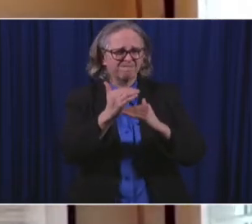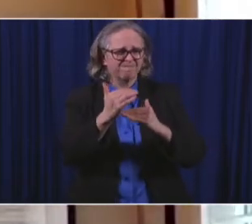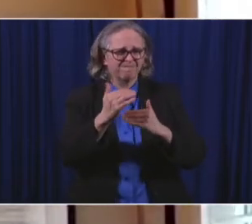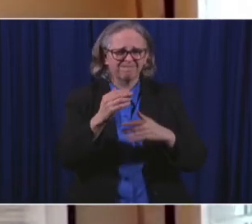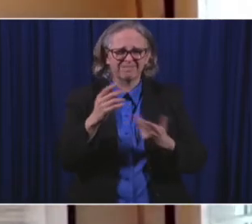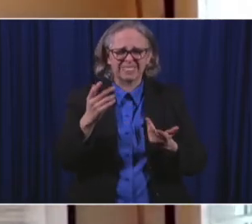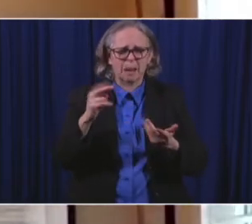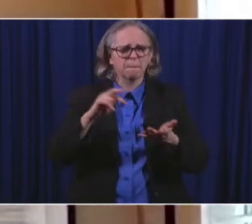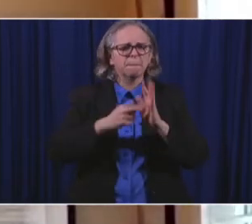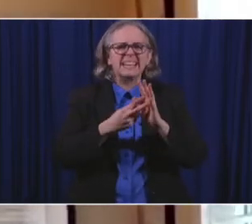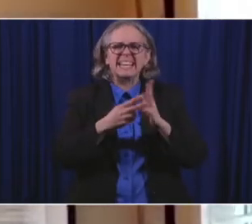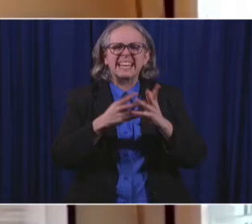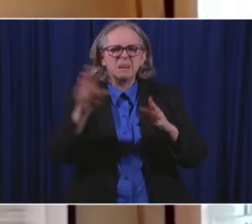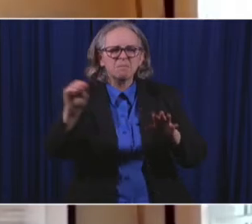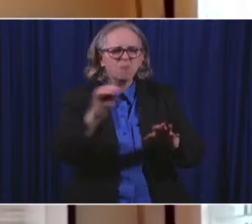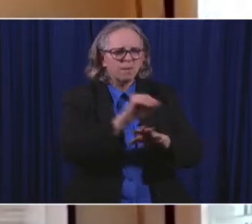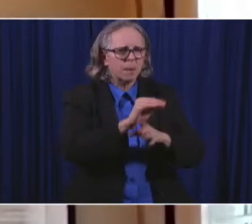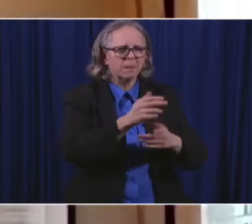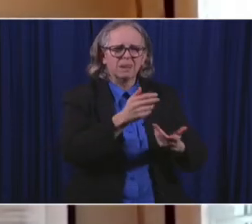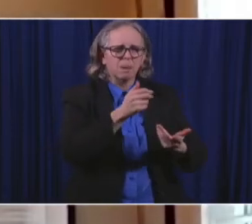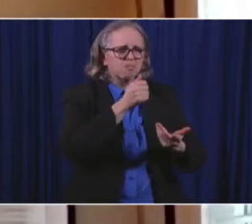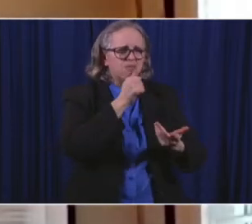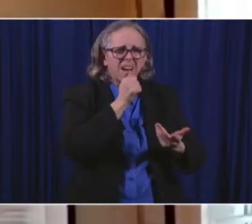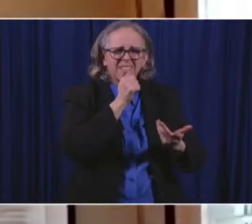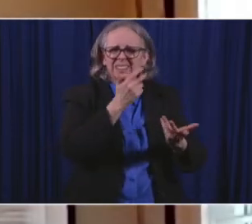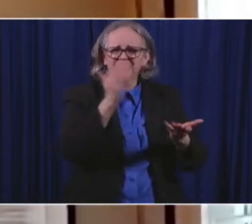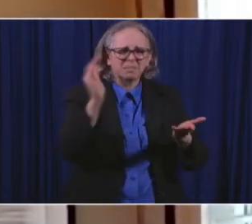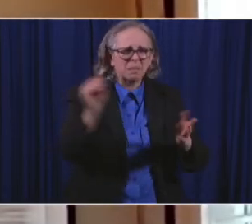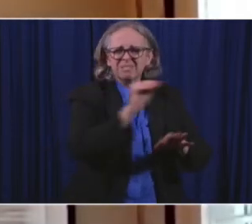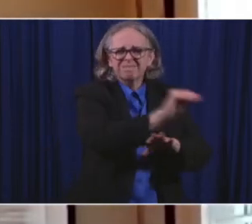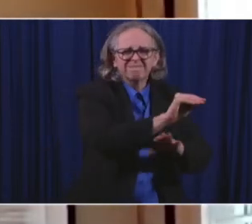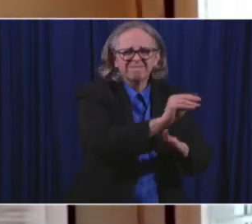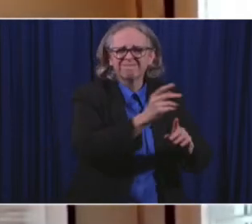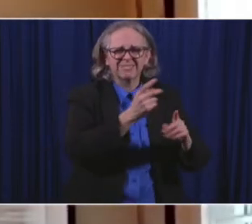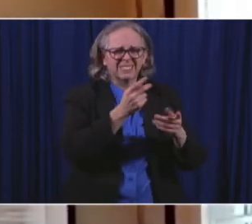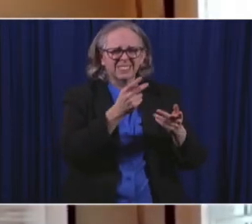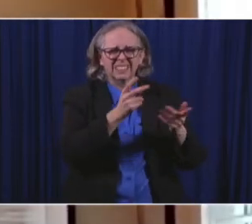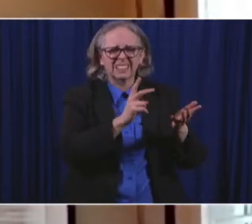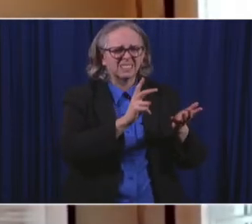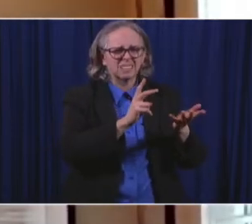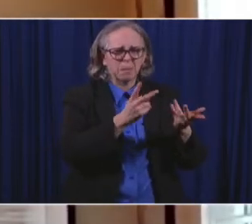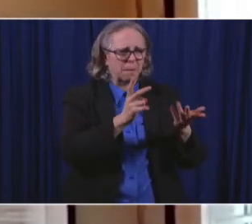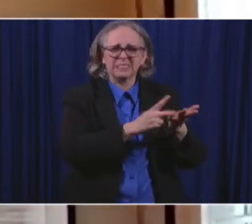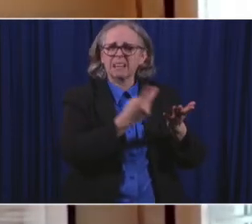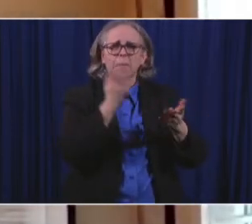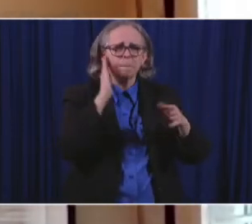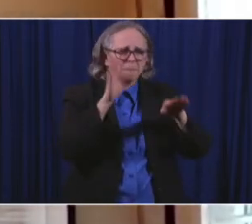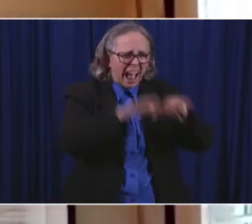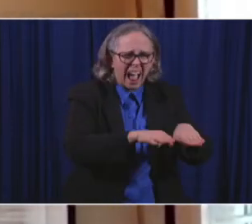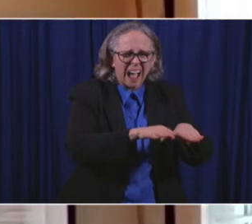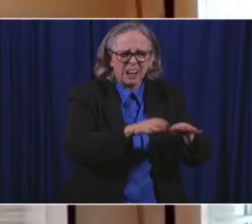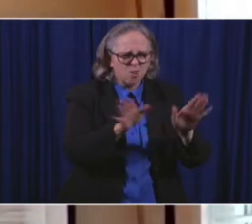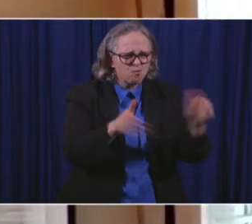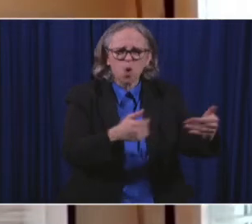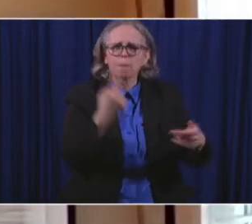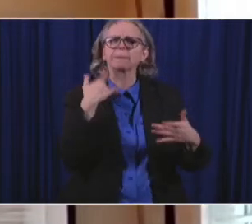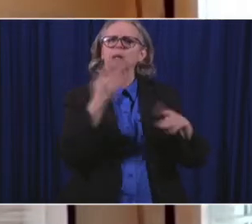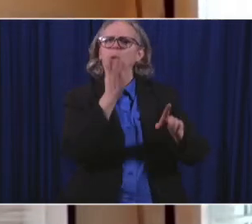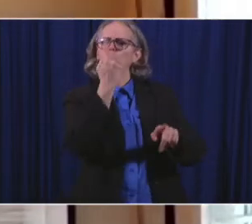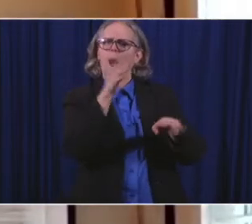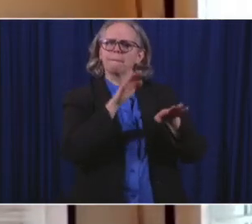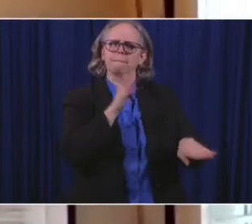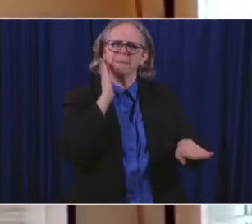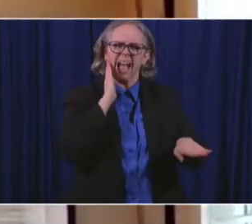the hospitals, going to, double occupancy rooms, doing and